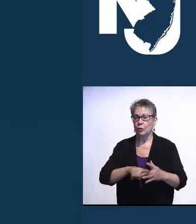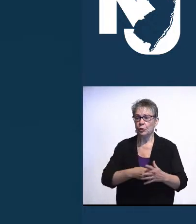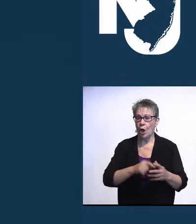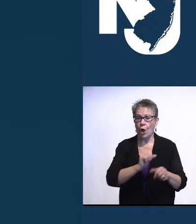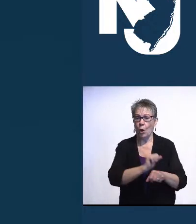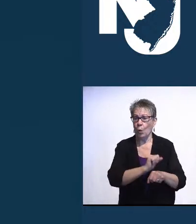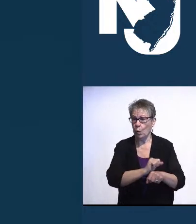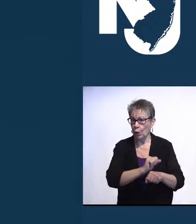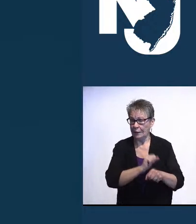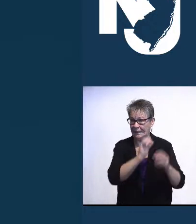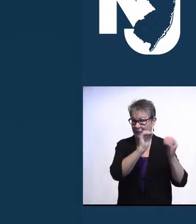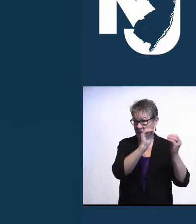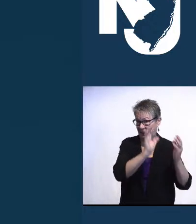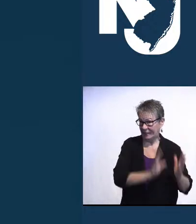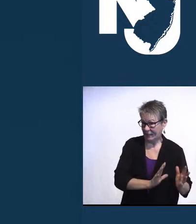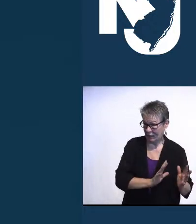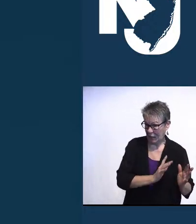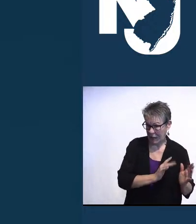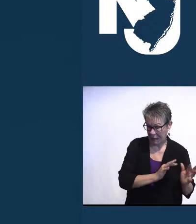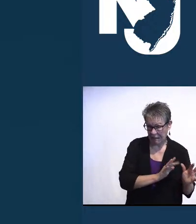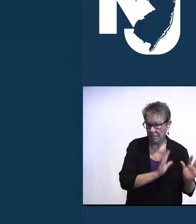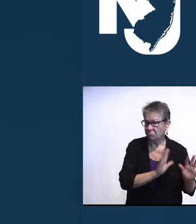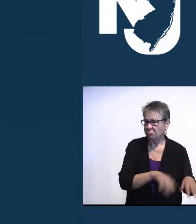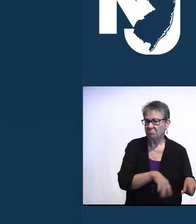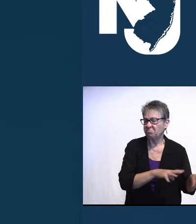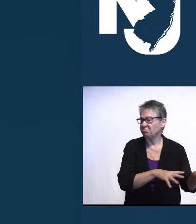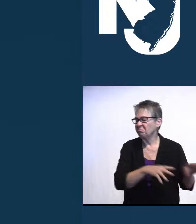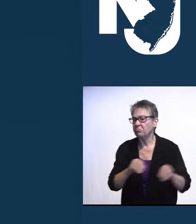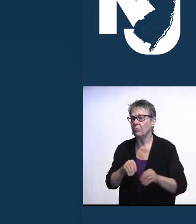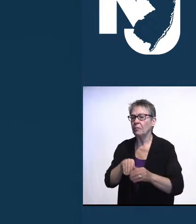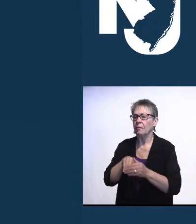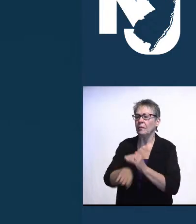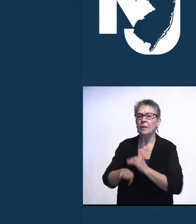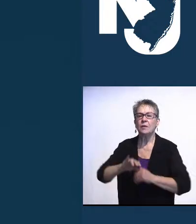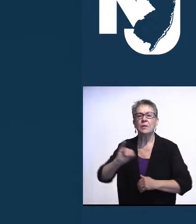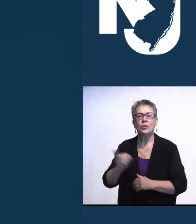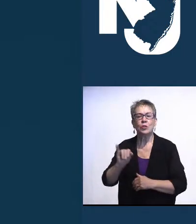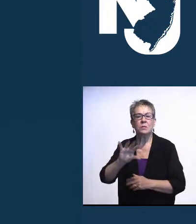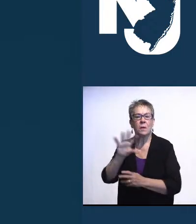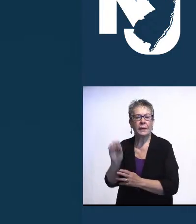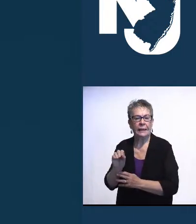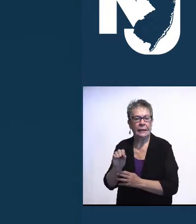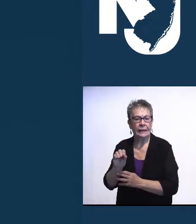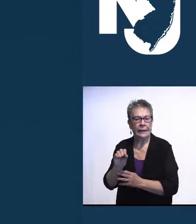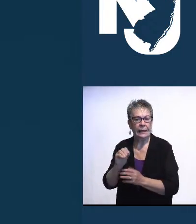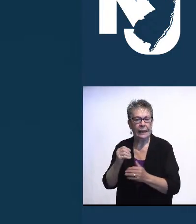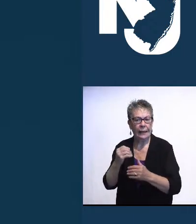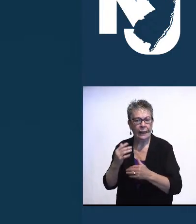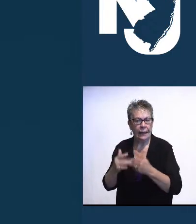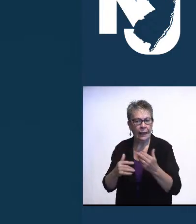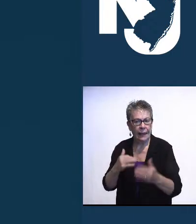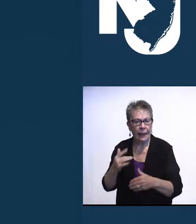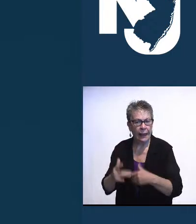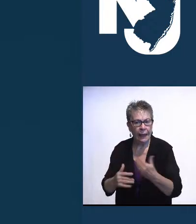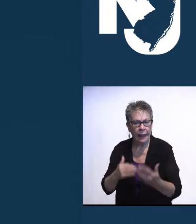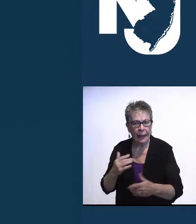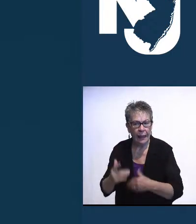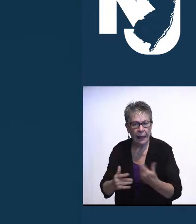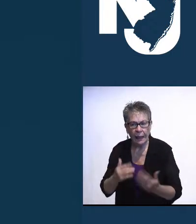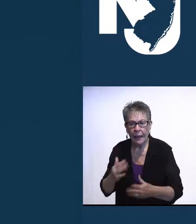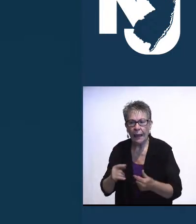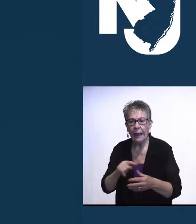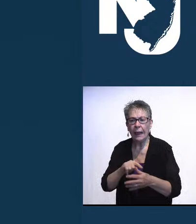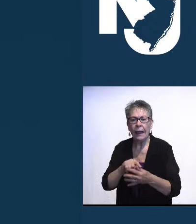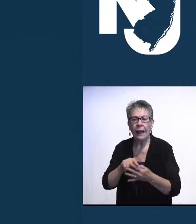the insurance industry and would own and operate her own agency. That change in career would open up numerous new doors within the